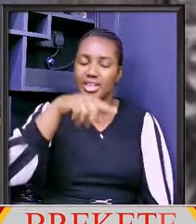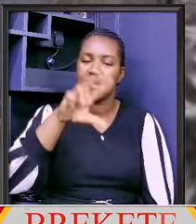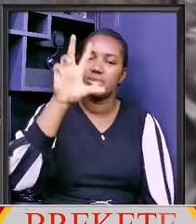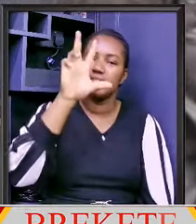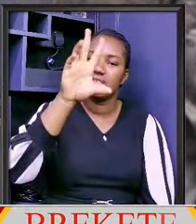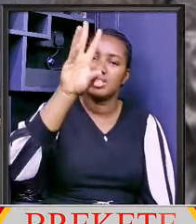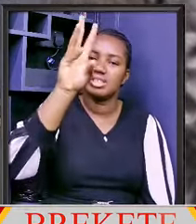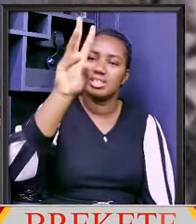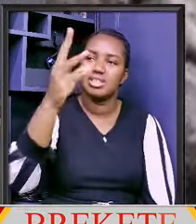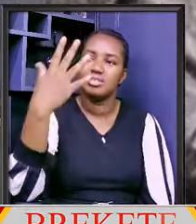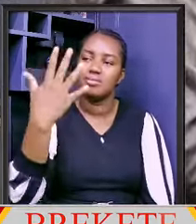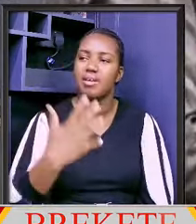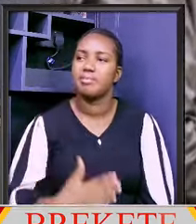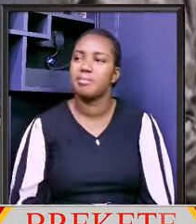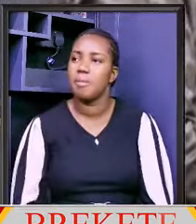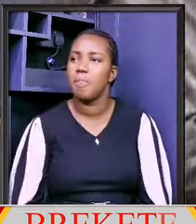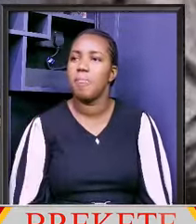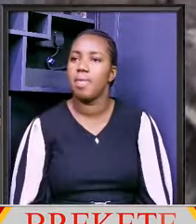360 ba.